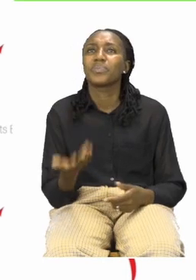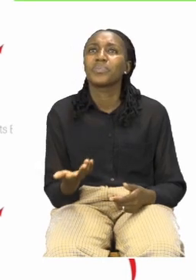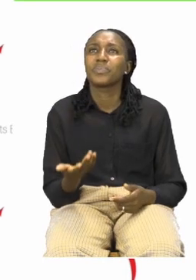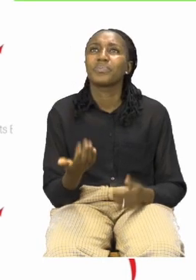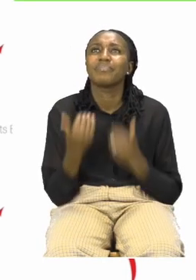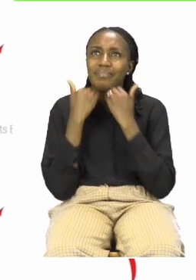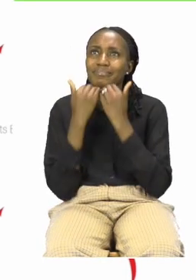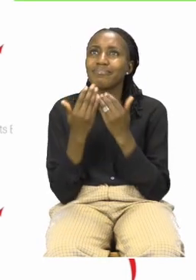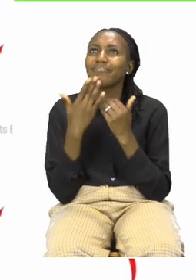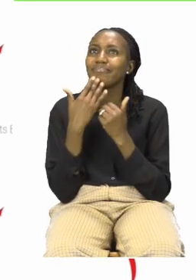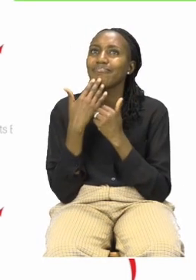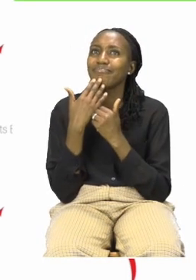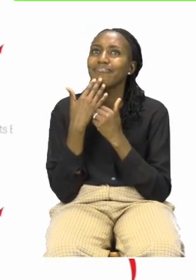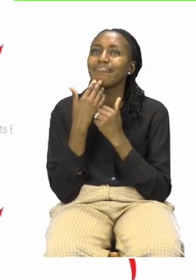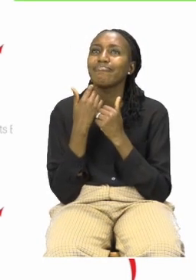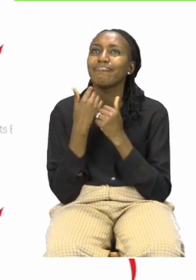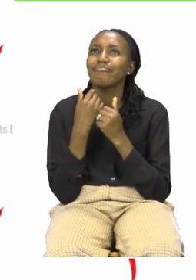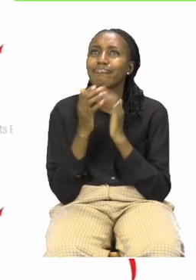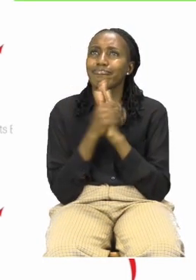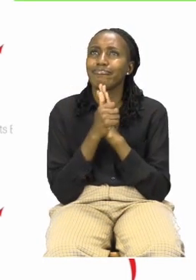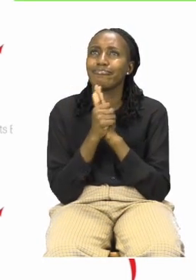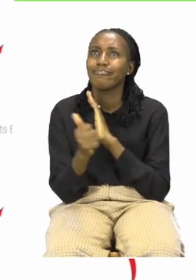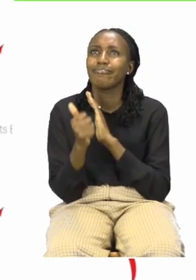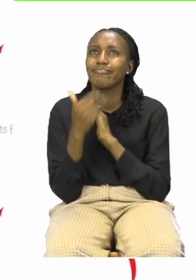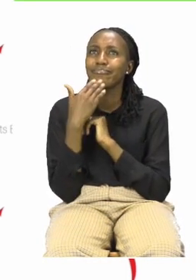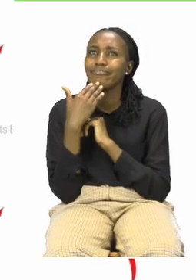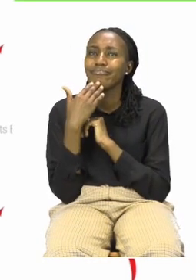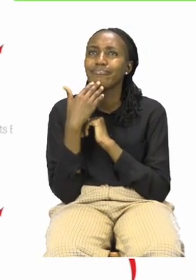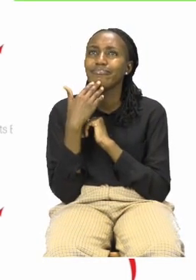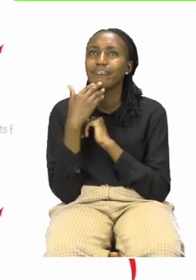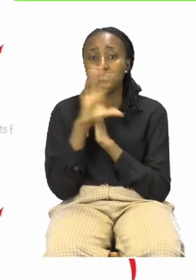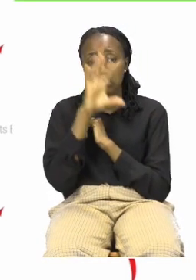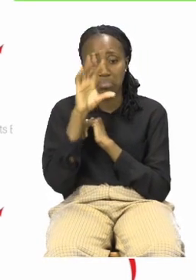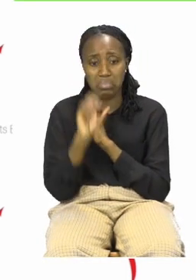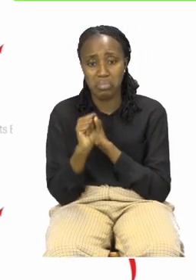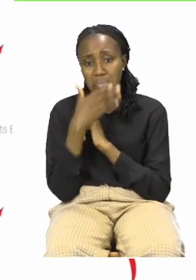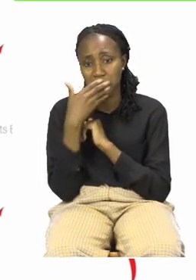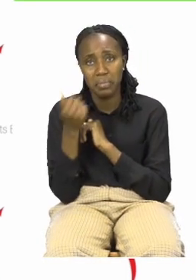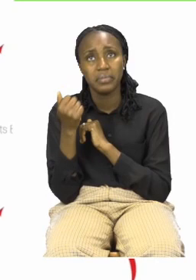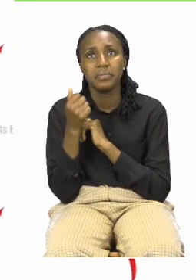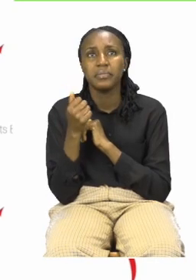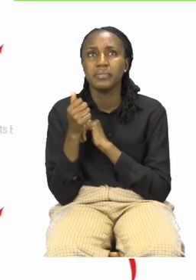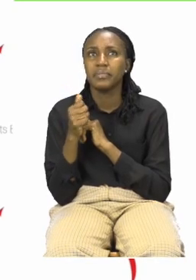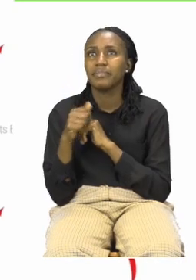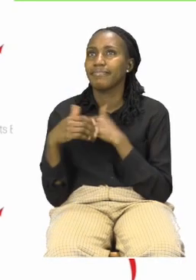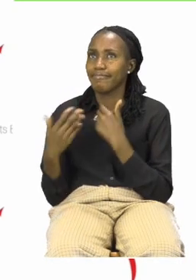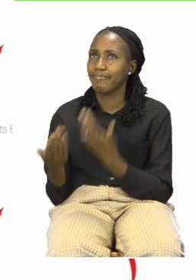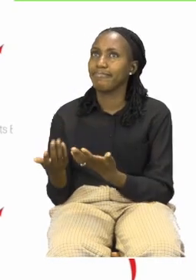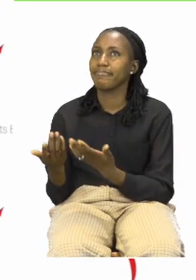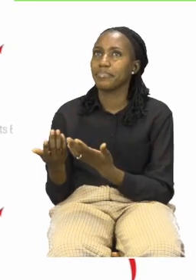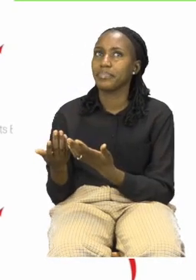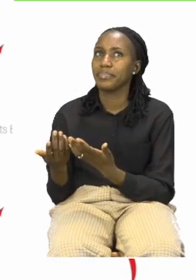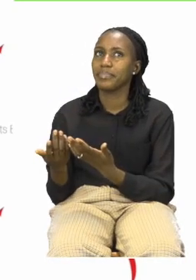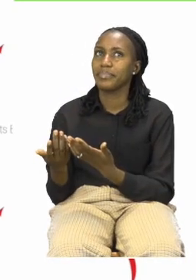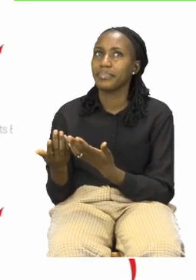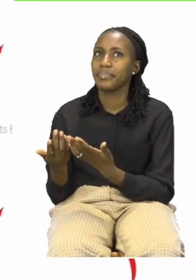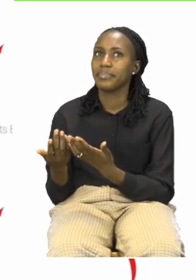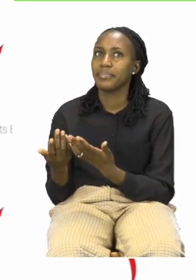we produced among the best in Africa and world? I must say,